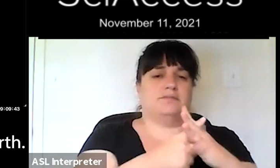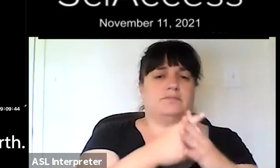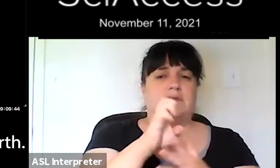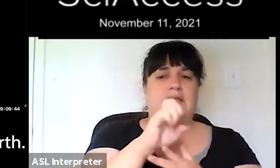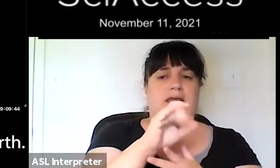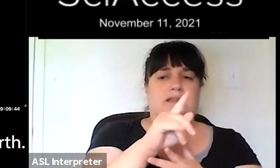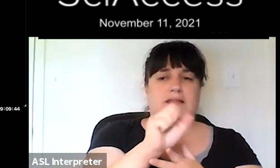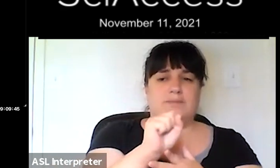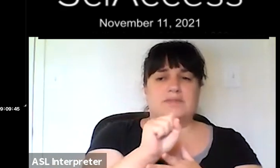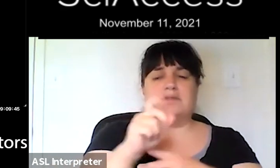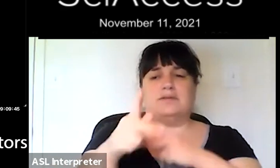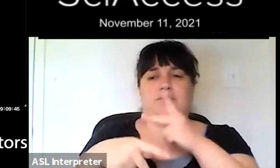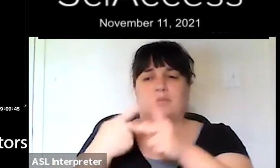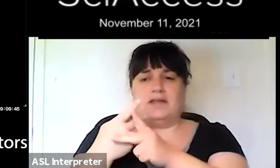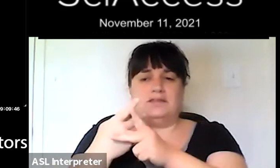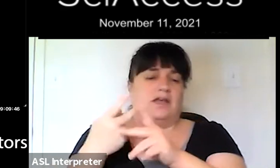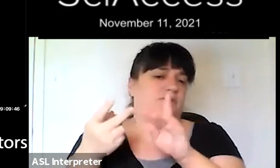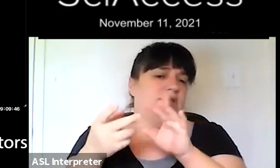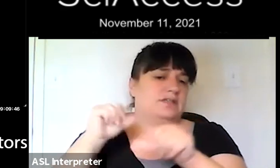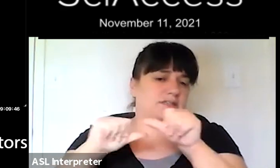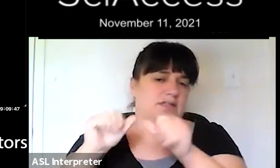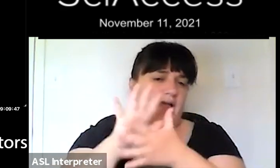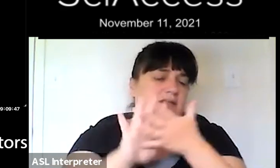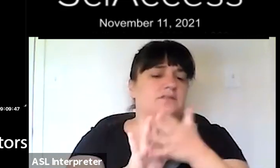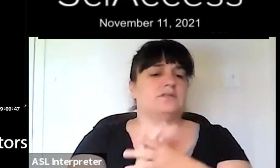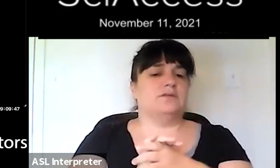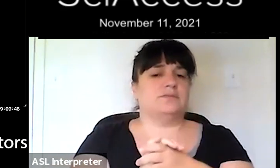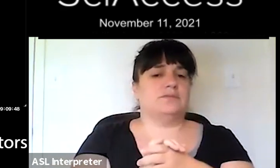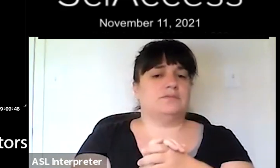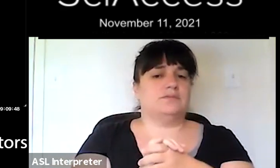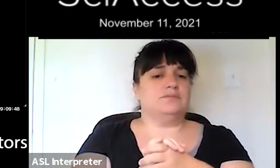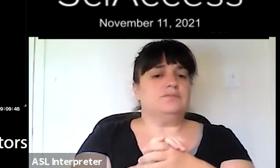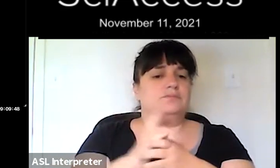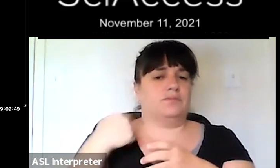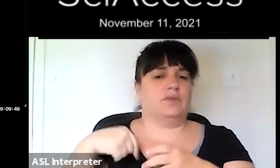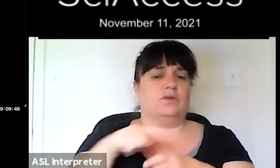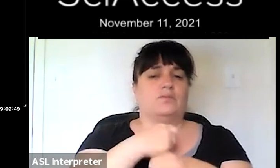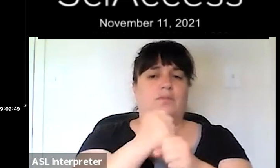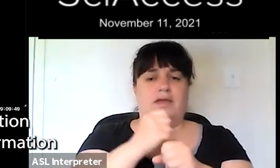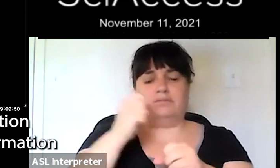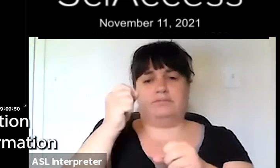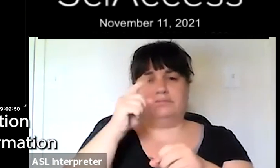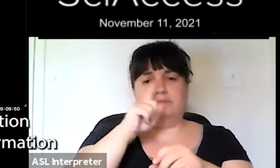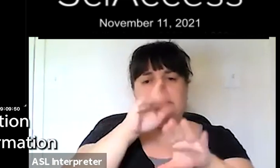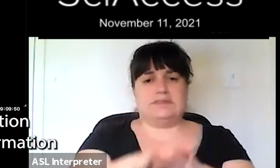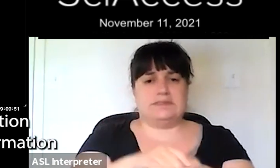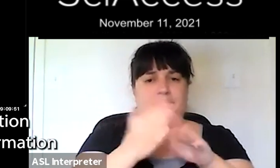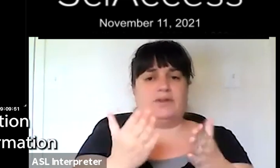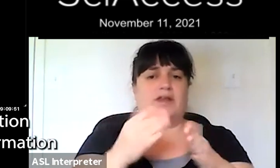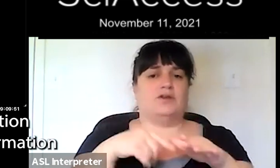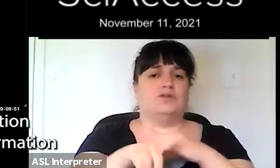planetary science, and so forth. And while doing so, we donned and doffed simulators during the